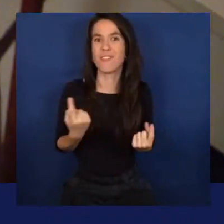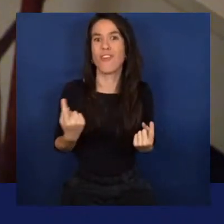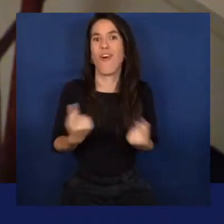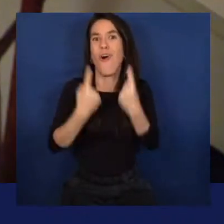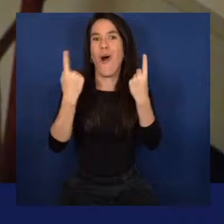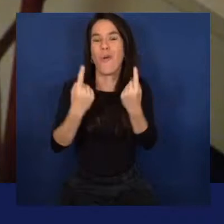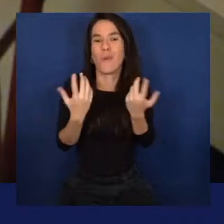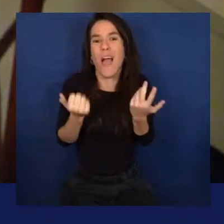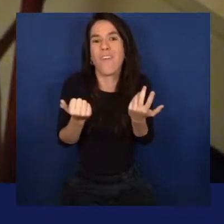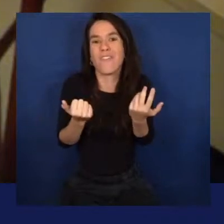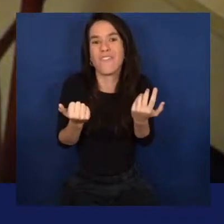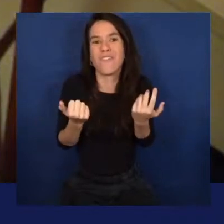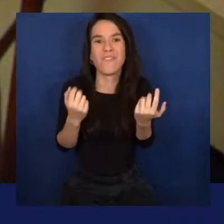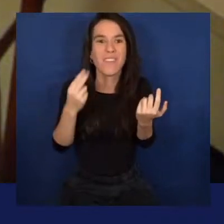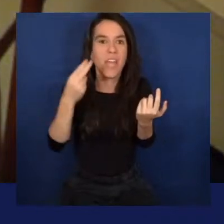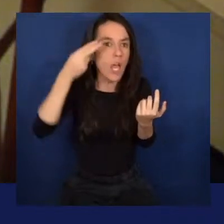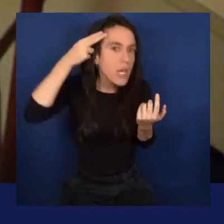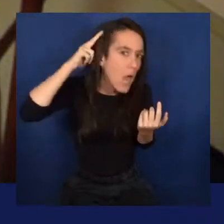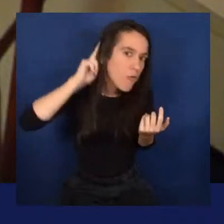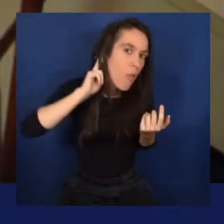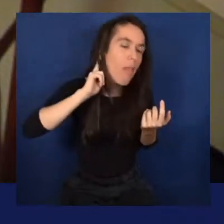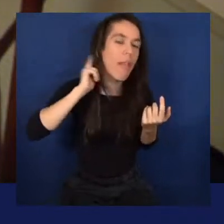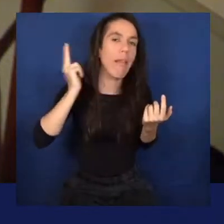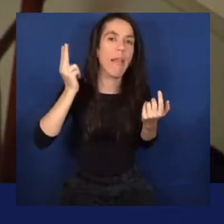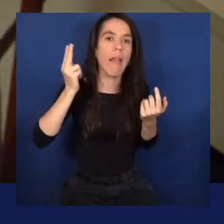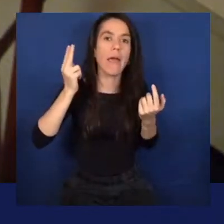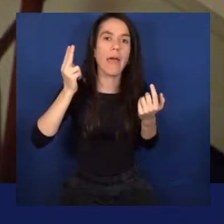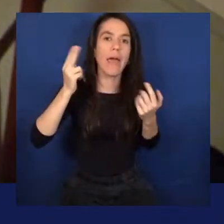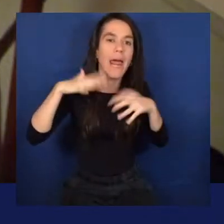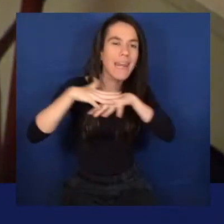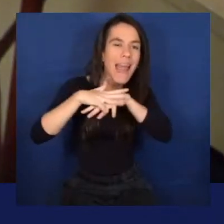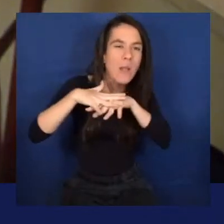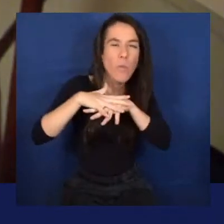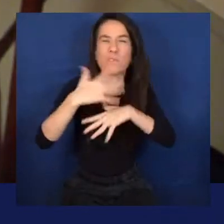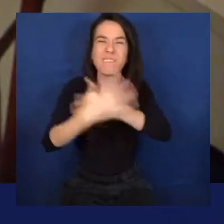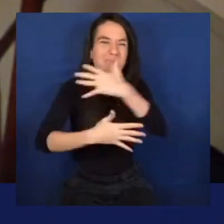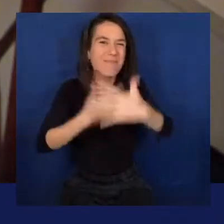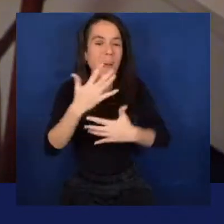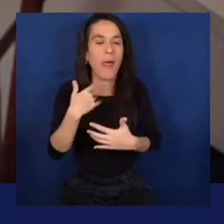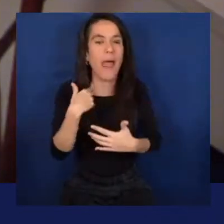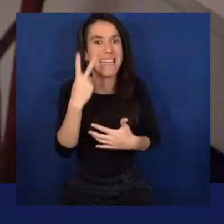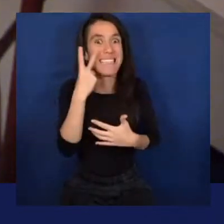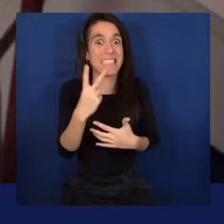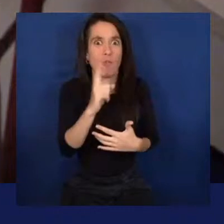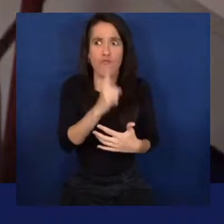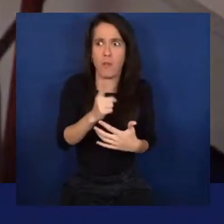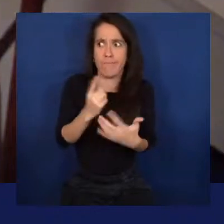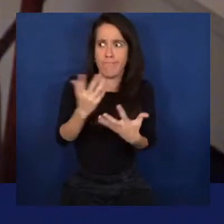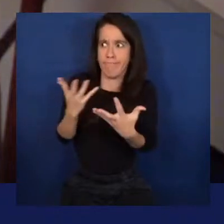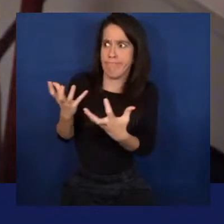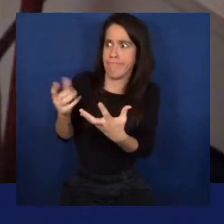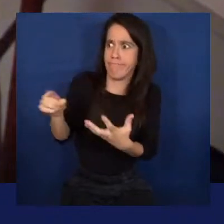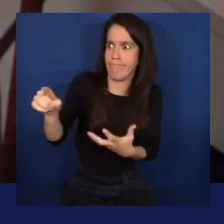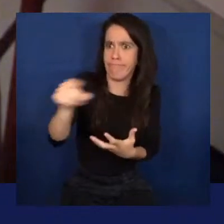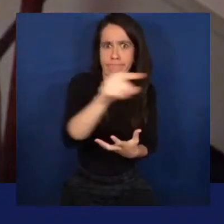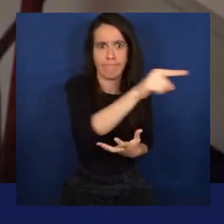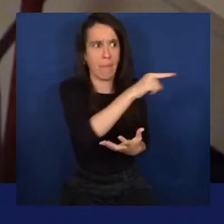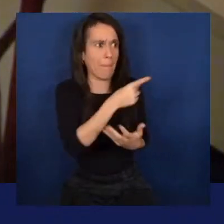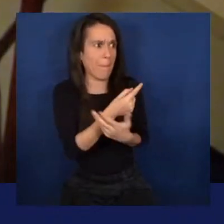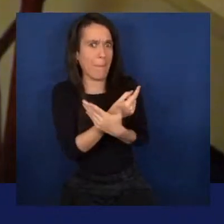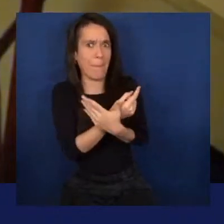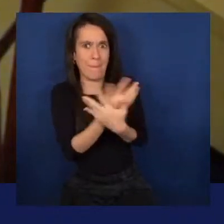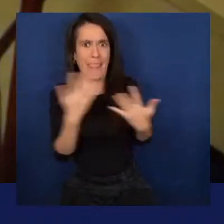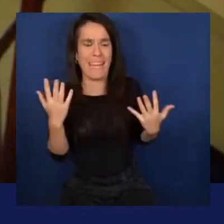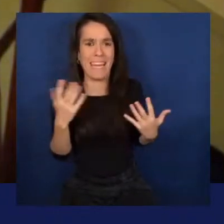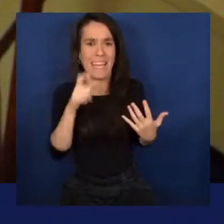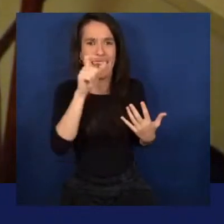are way harder to explain. But I see in practice a lot of people that are using, let's say, any